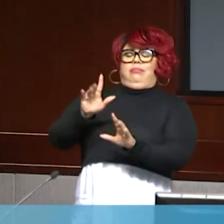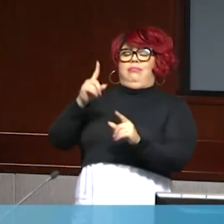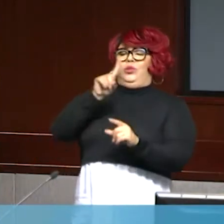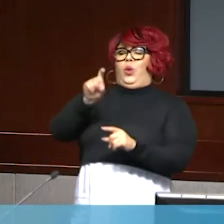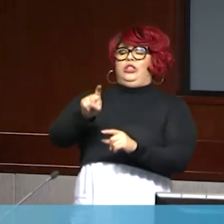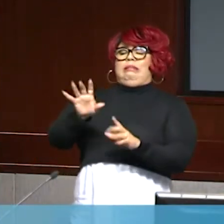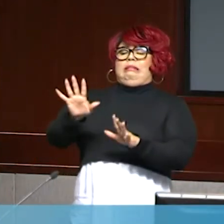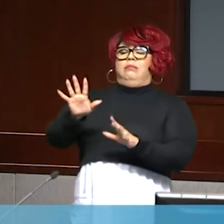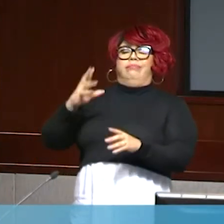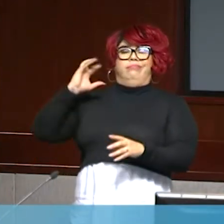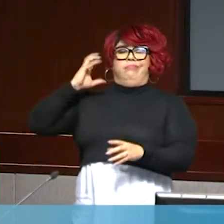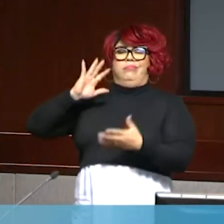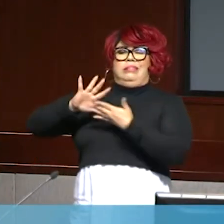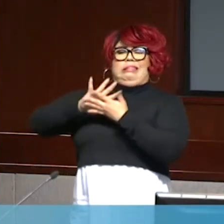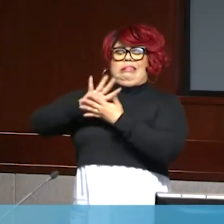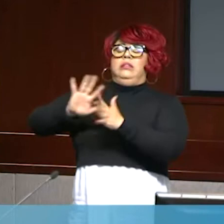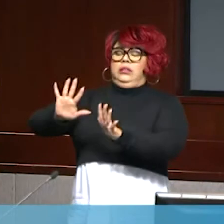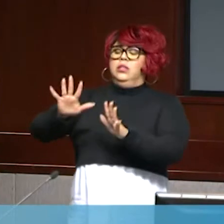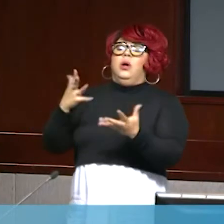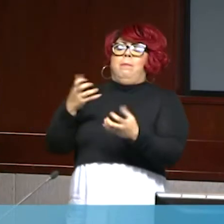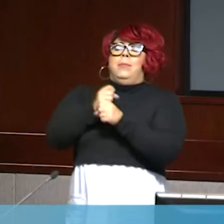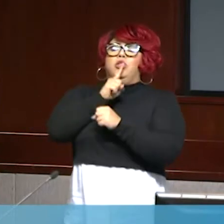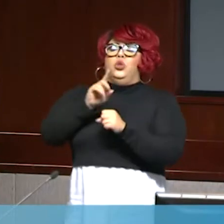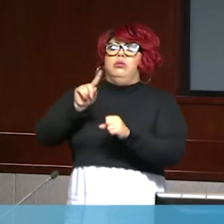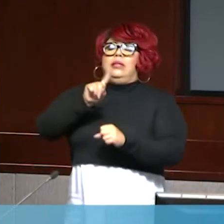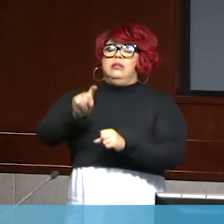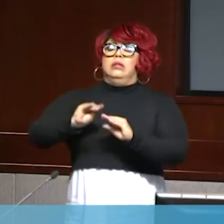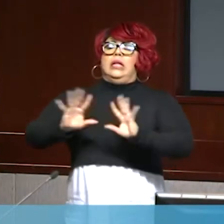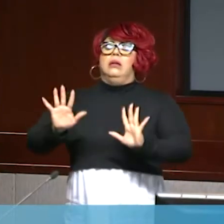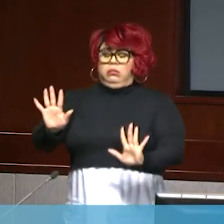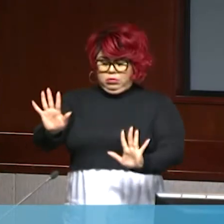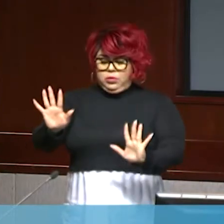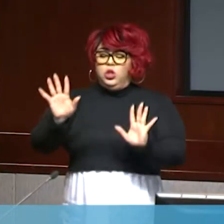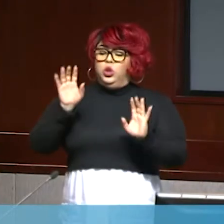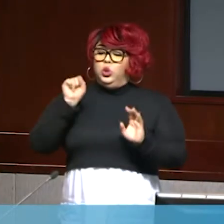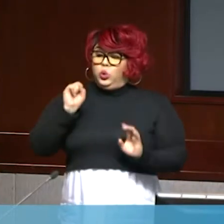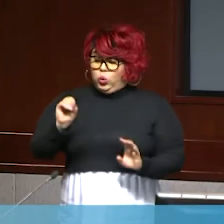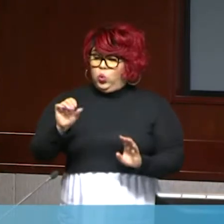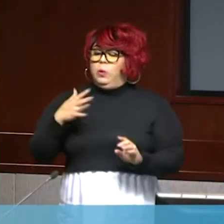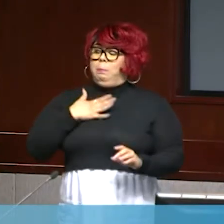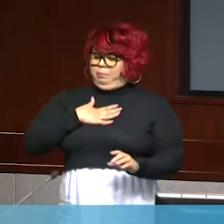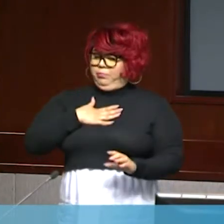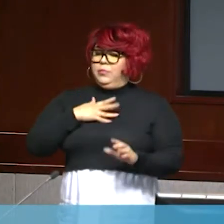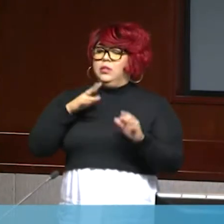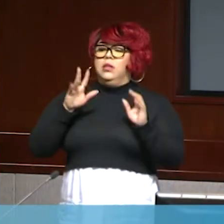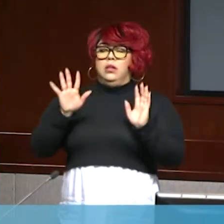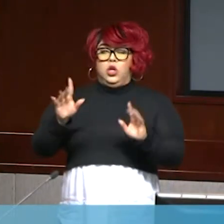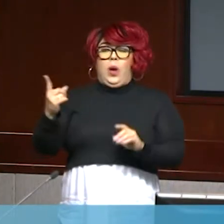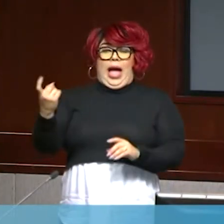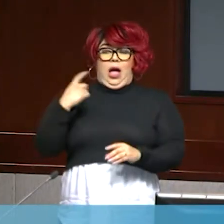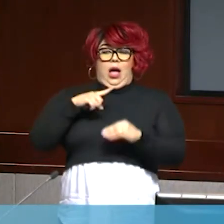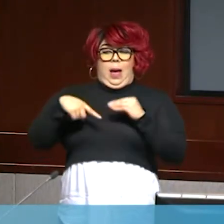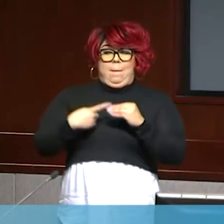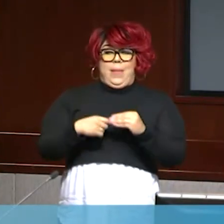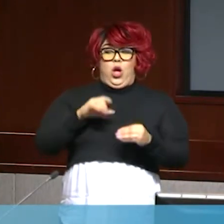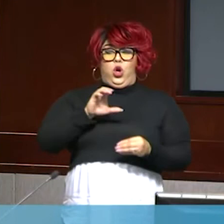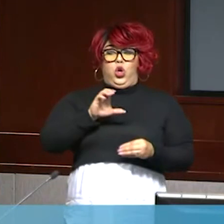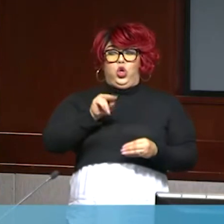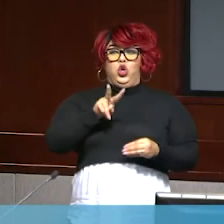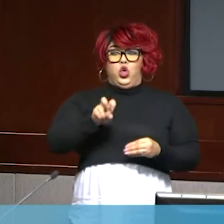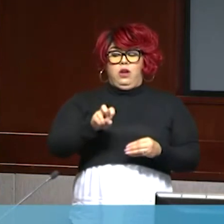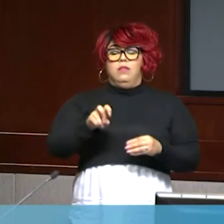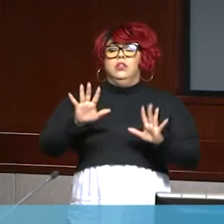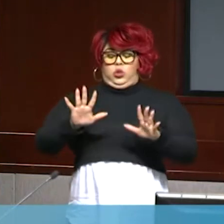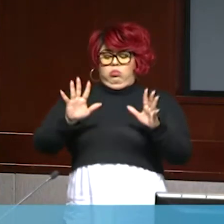phone line, so I just want to make sure I captured your question correctly. You're questioning whether or not the curve is also going up with